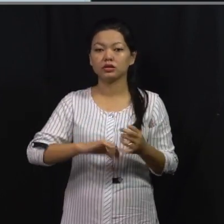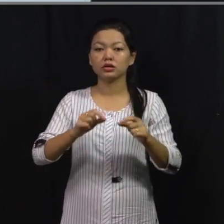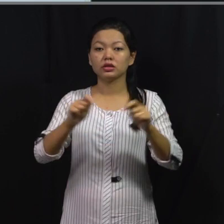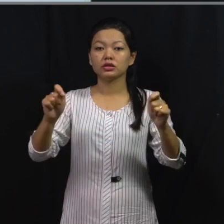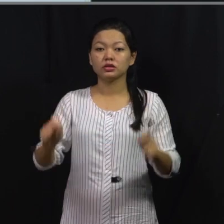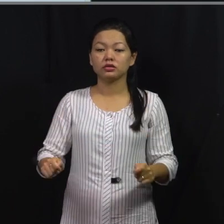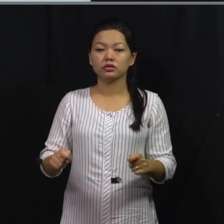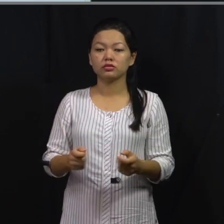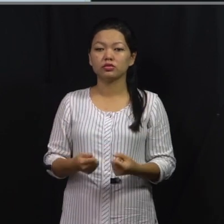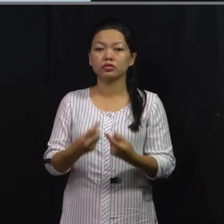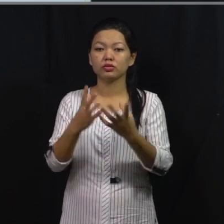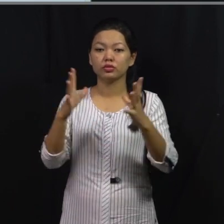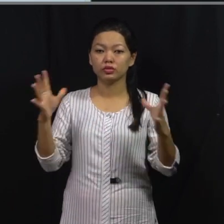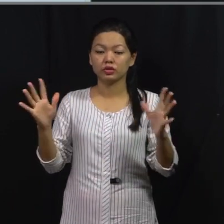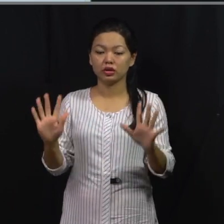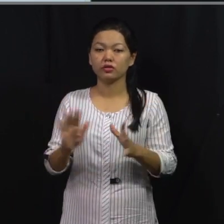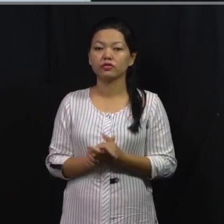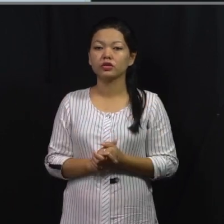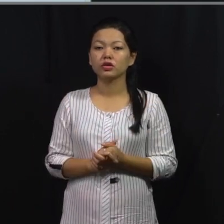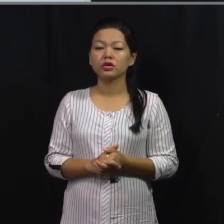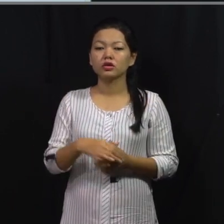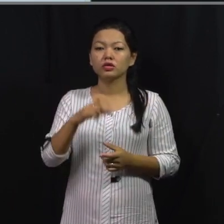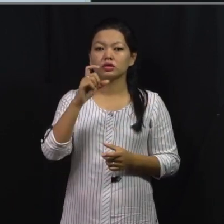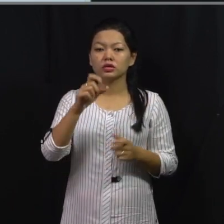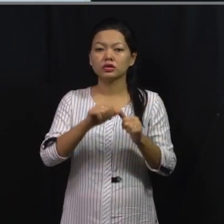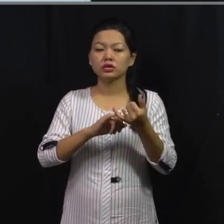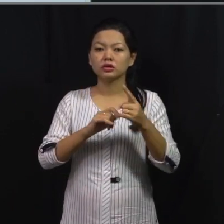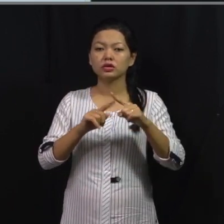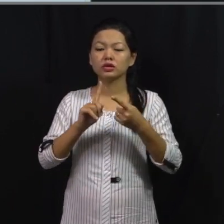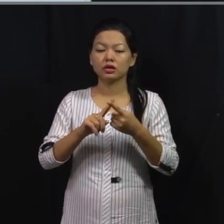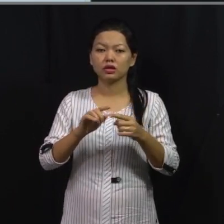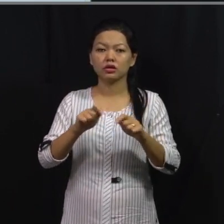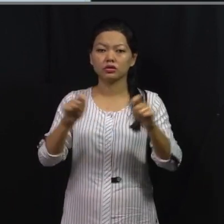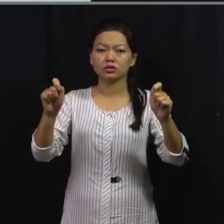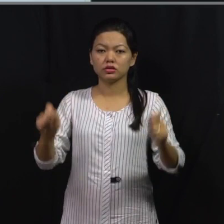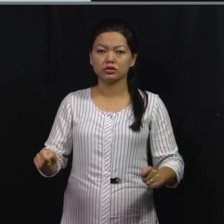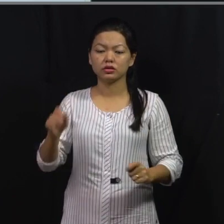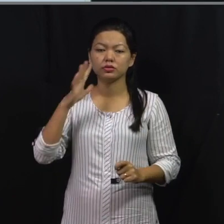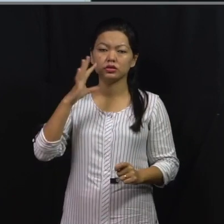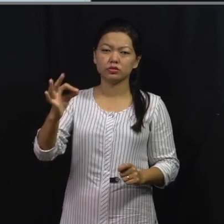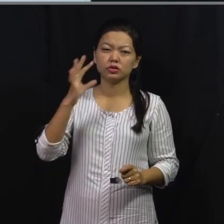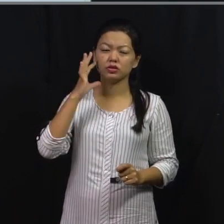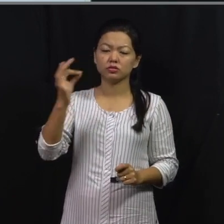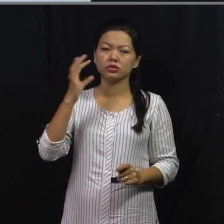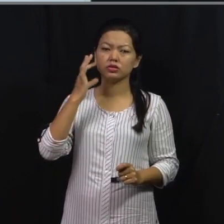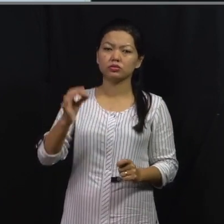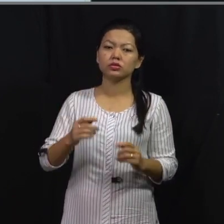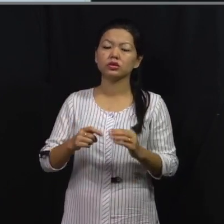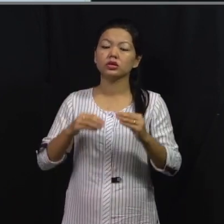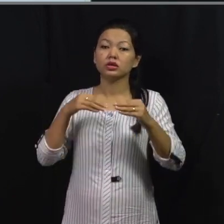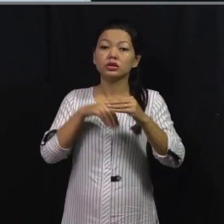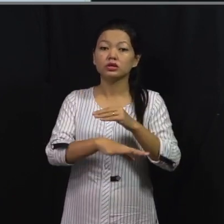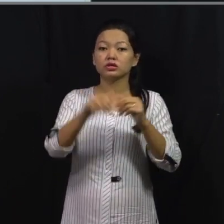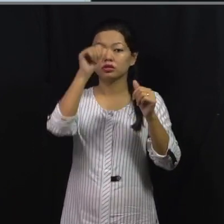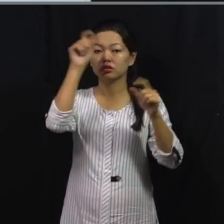in influencing the social, political, or even cultural, religious, etc., okay, and